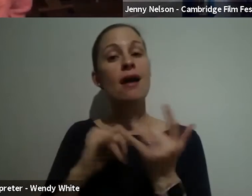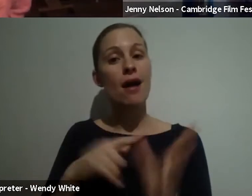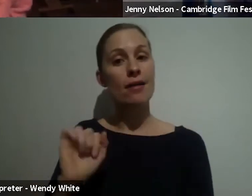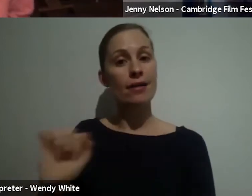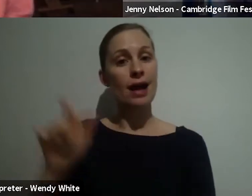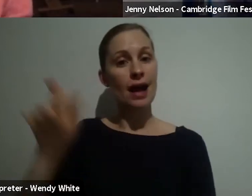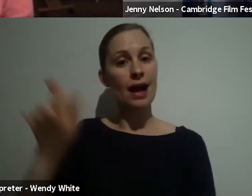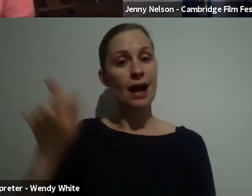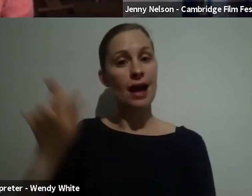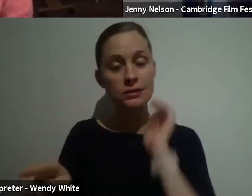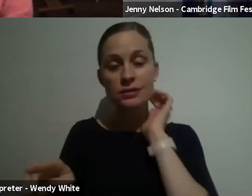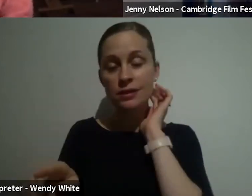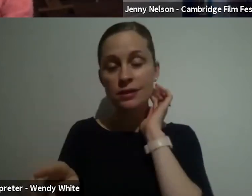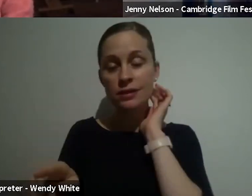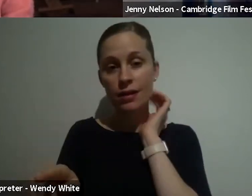somehow